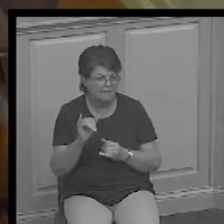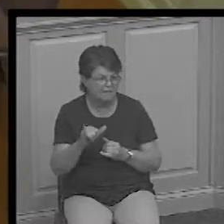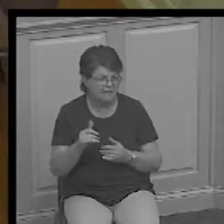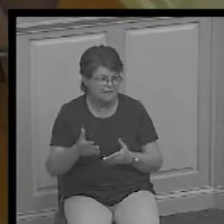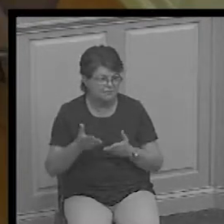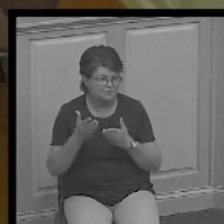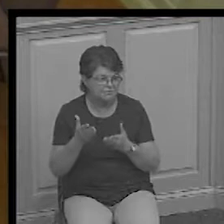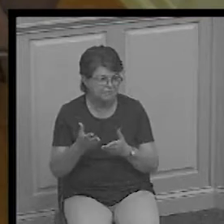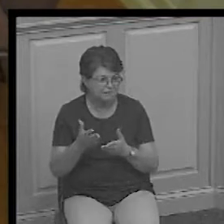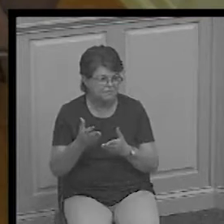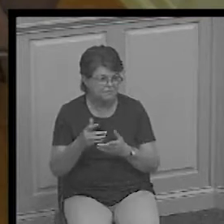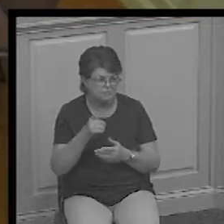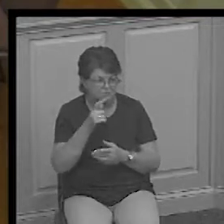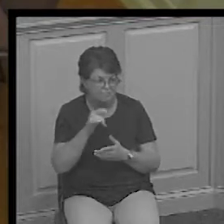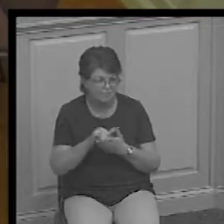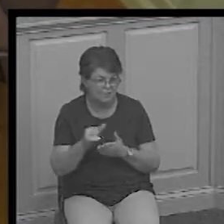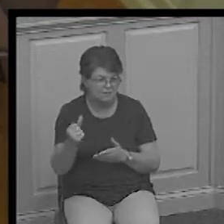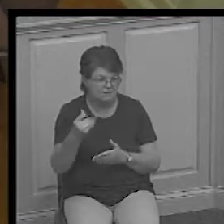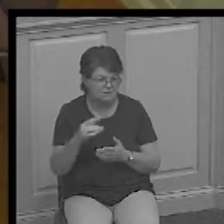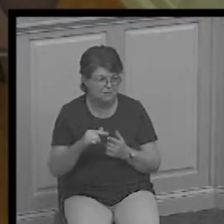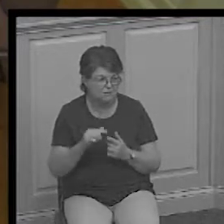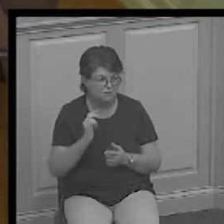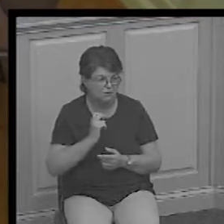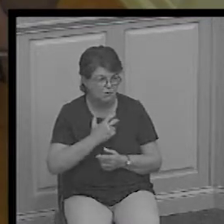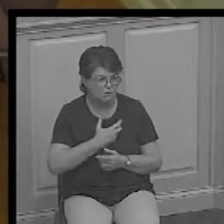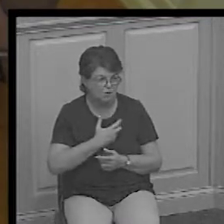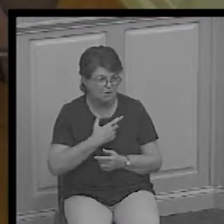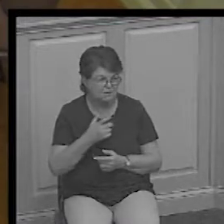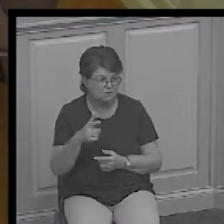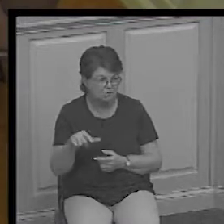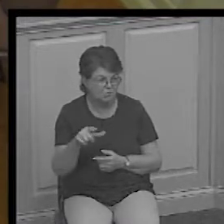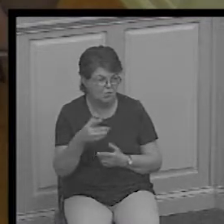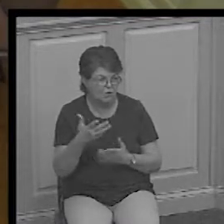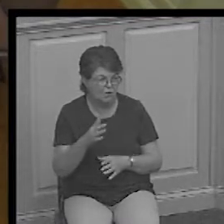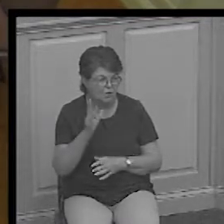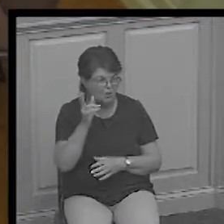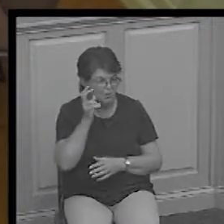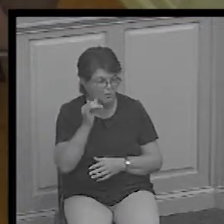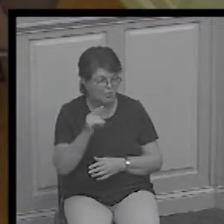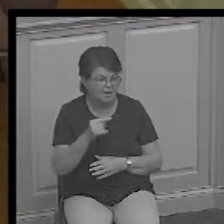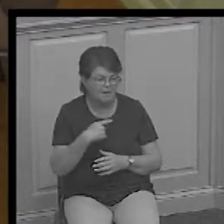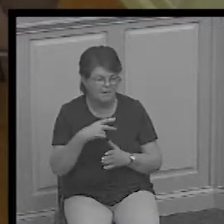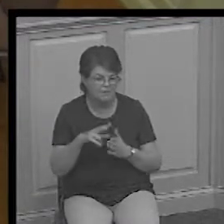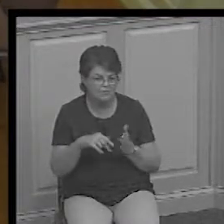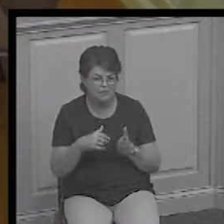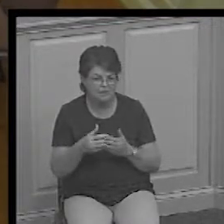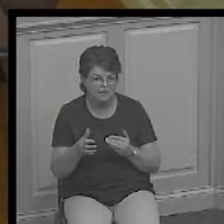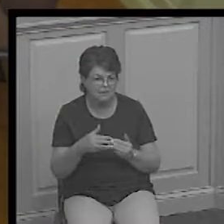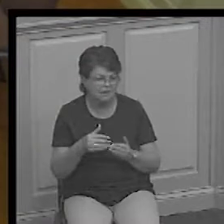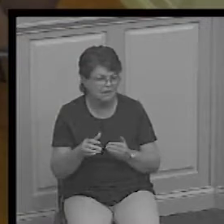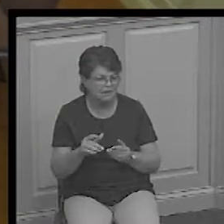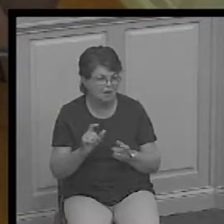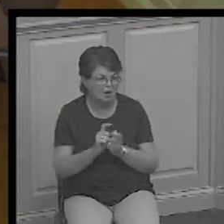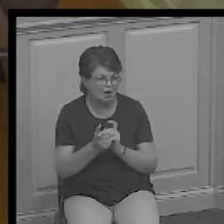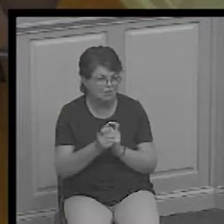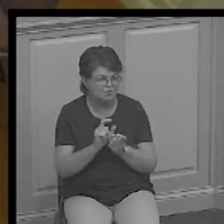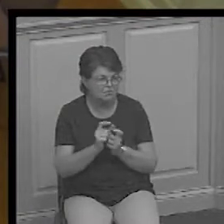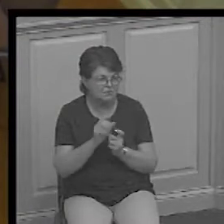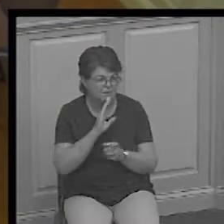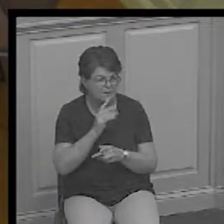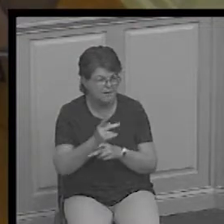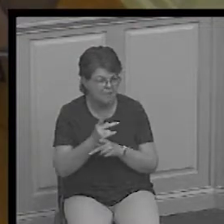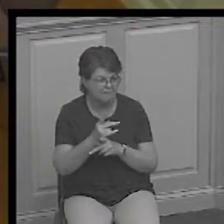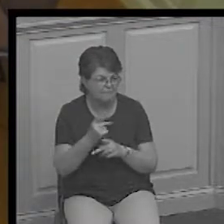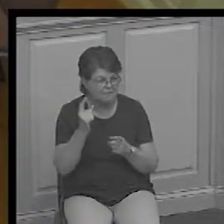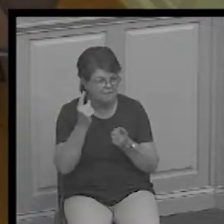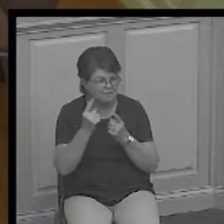that has been sent to us, I guess you all have probably already heard it, but I'm going to read it anyway. Alterations will be carefully